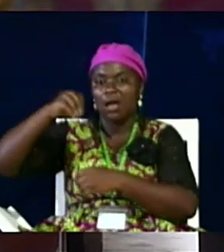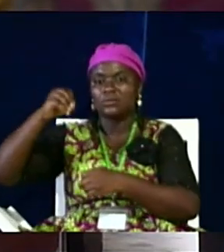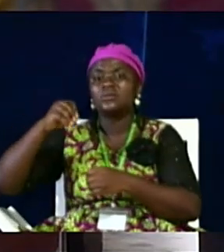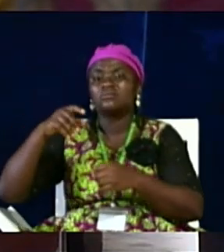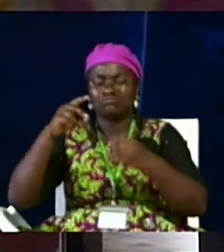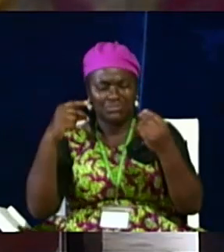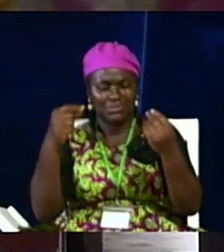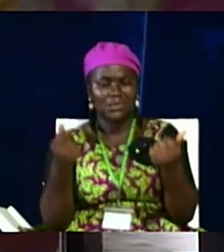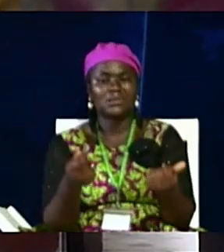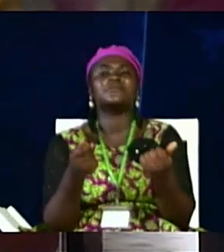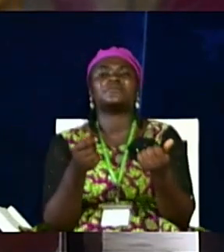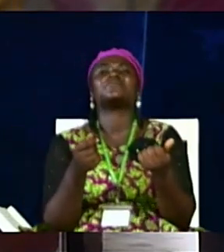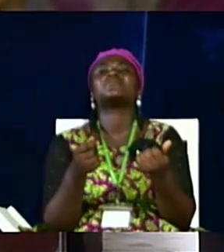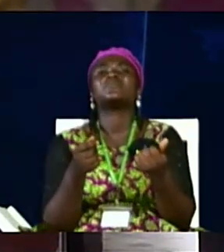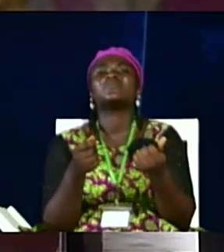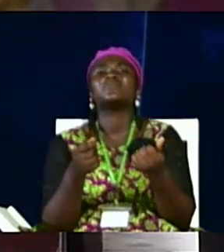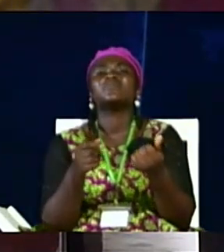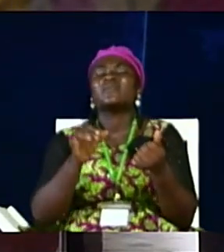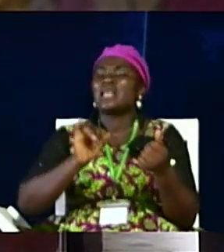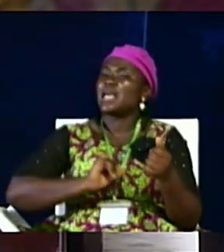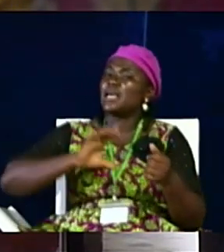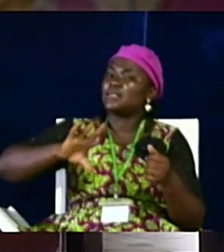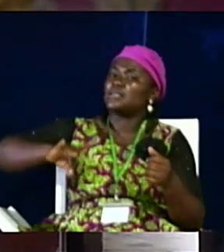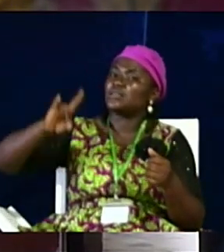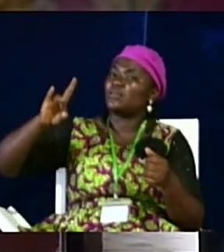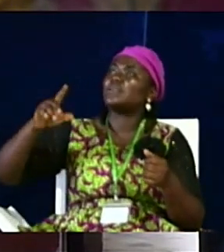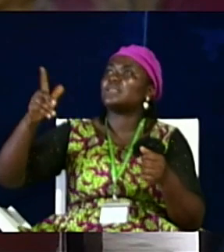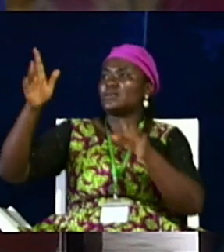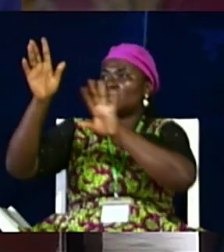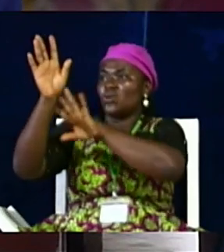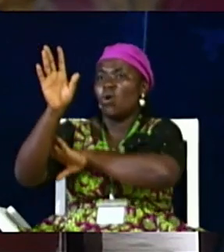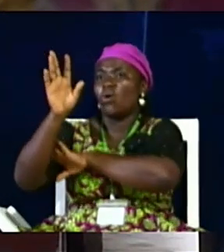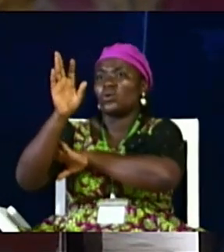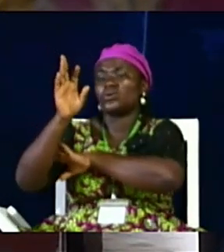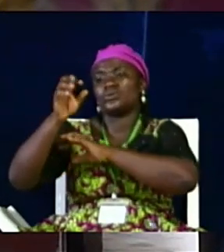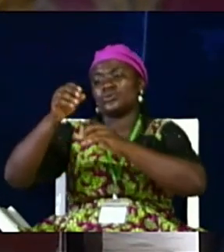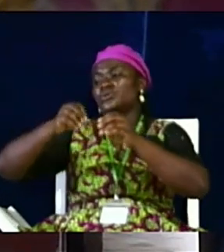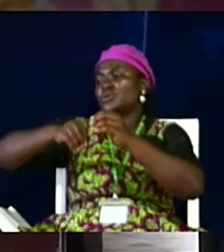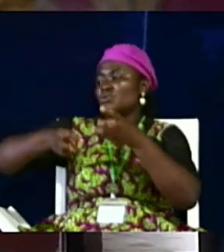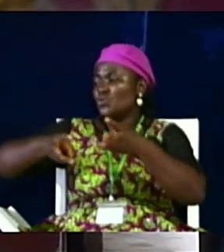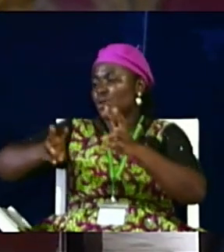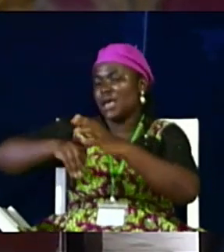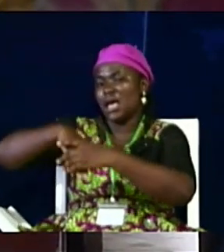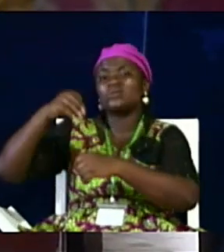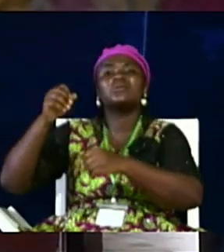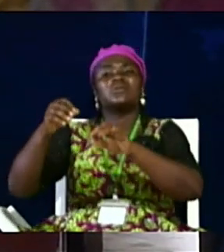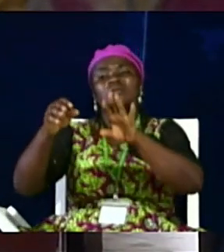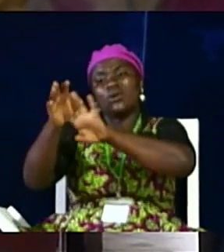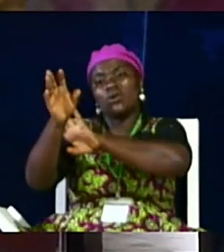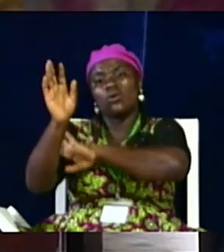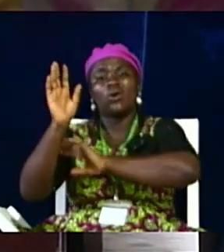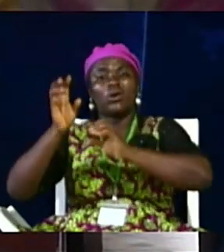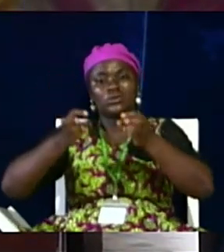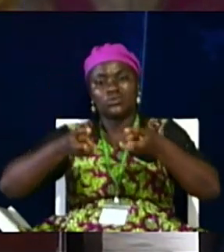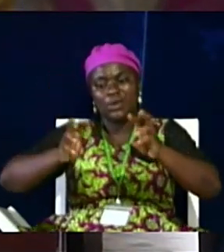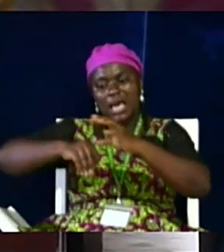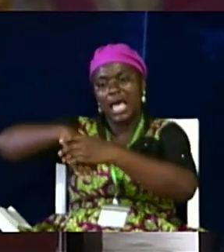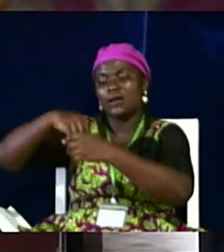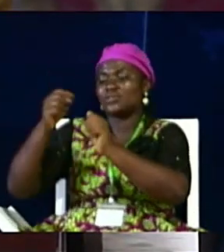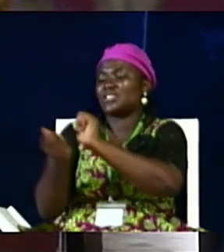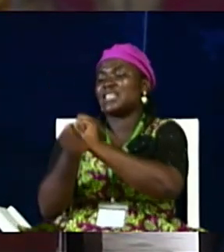sudden, I discover the God factor. The God factor changes that